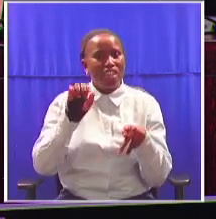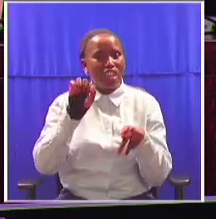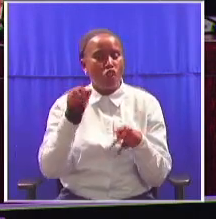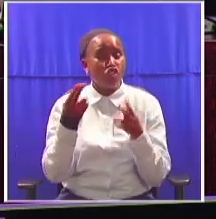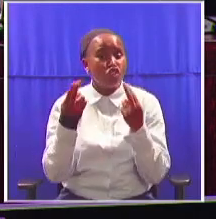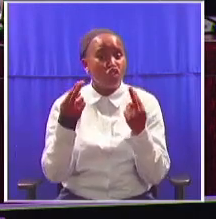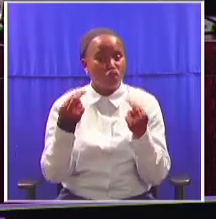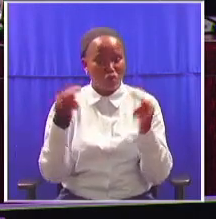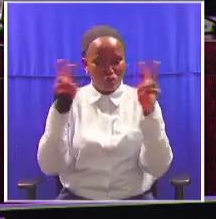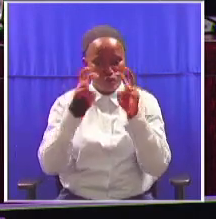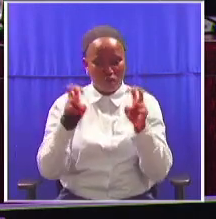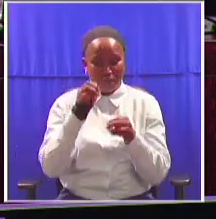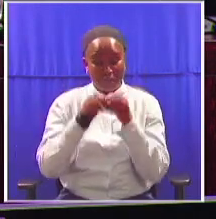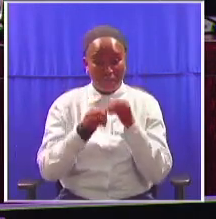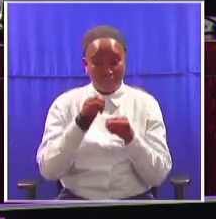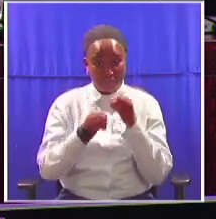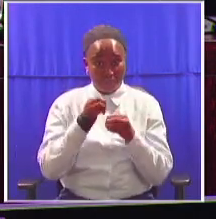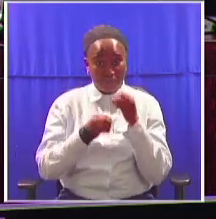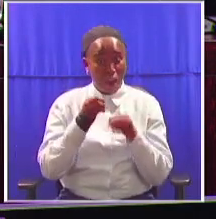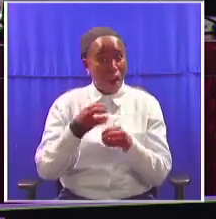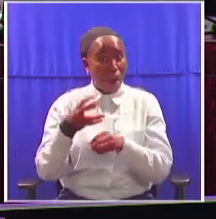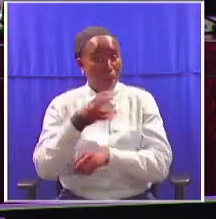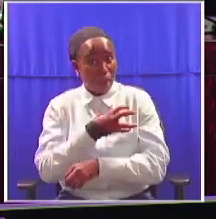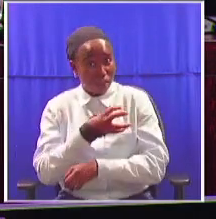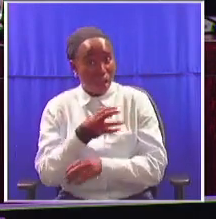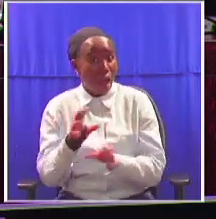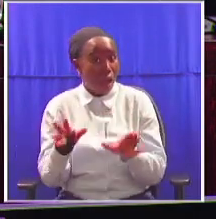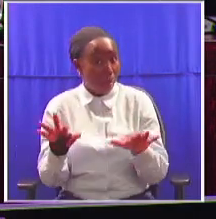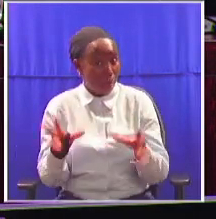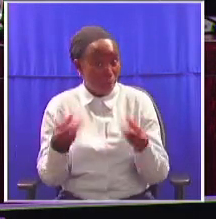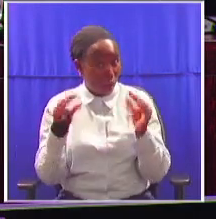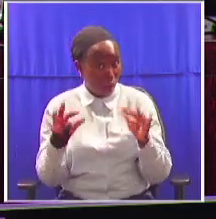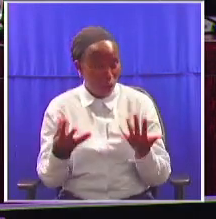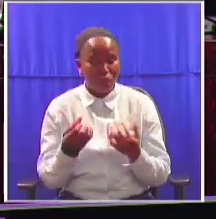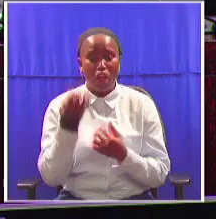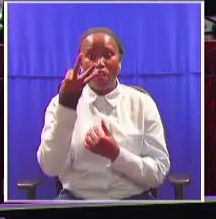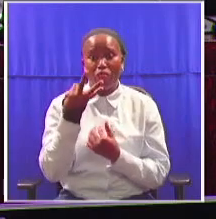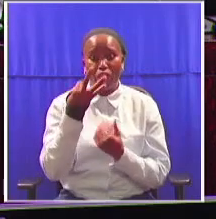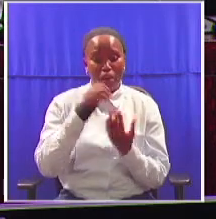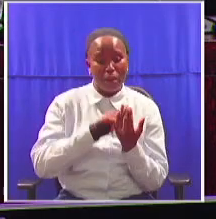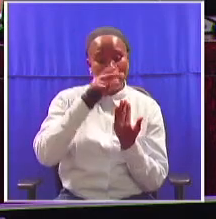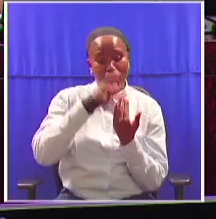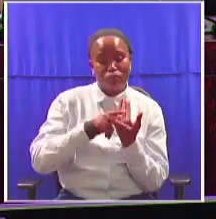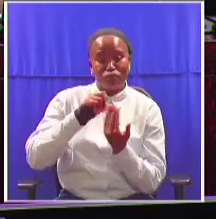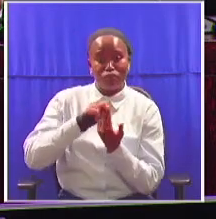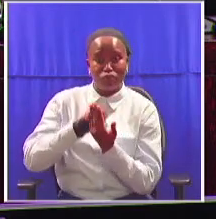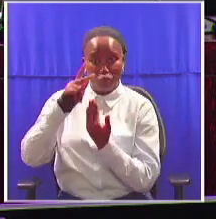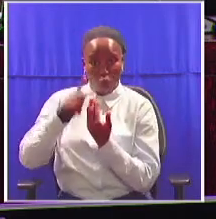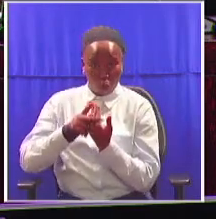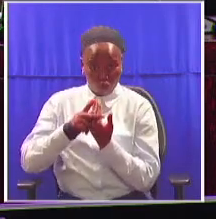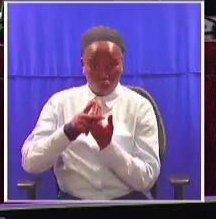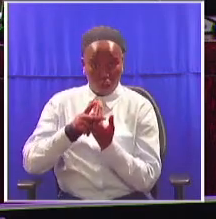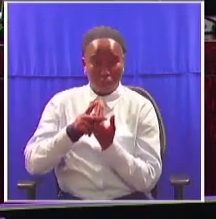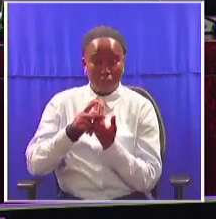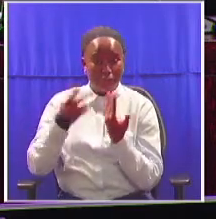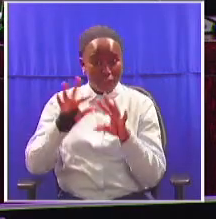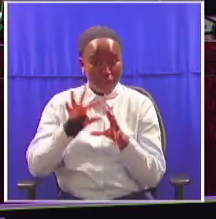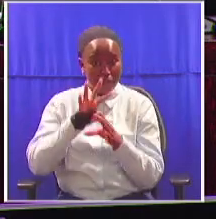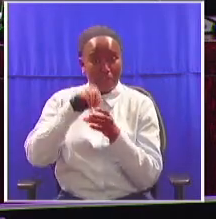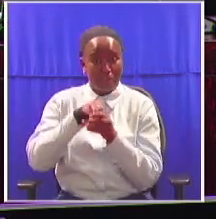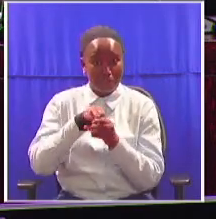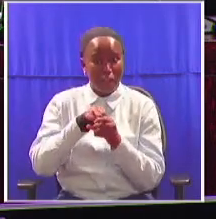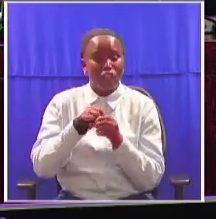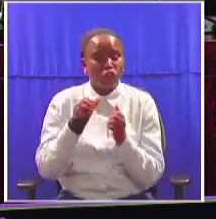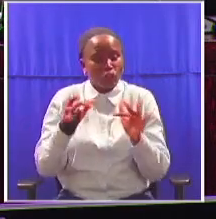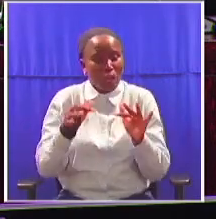capacity. Three projects from the risk mitigation program have entered construction,